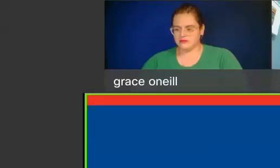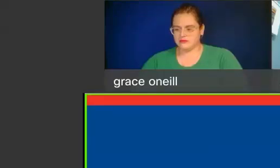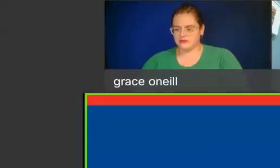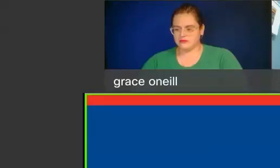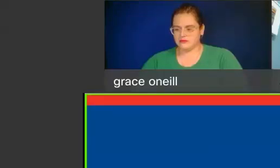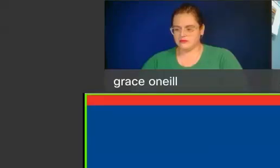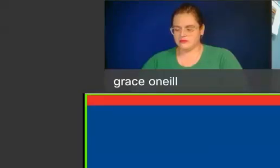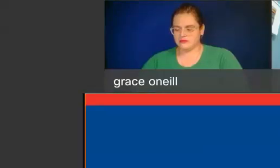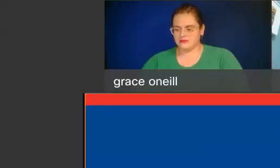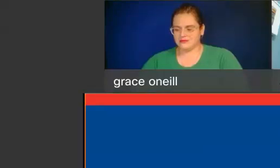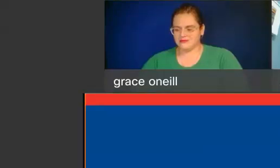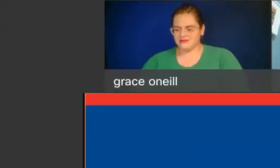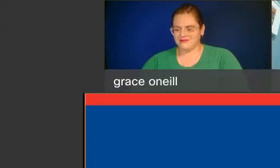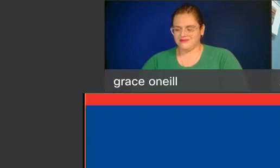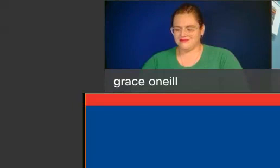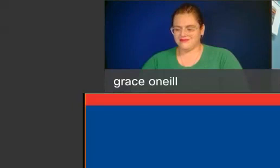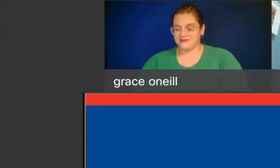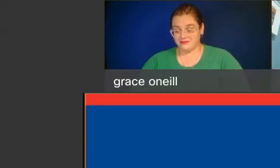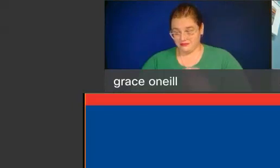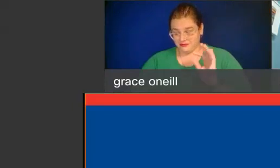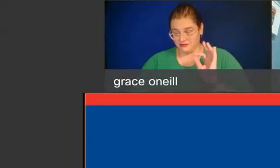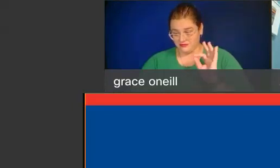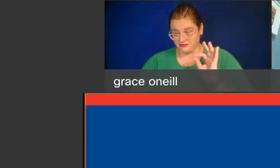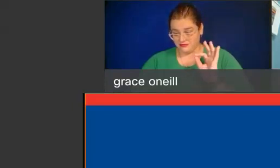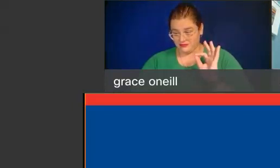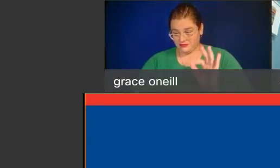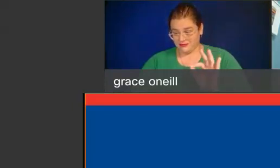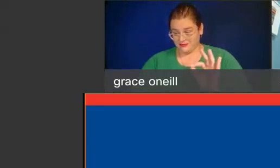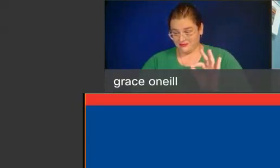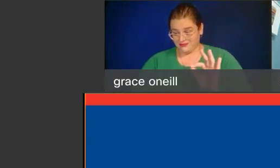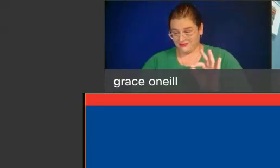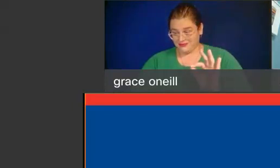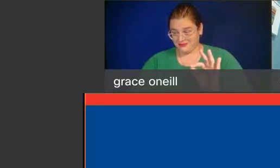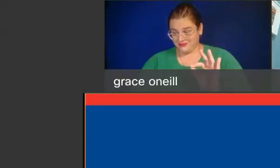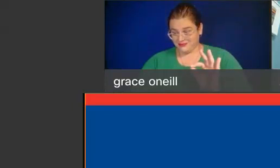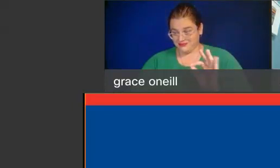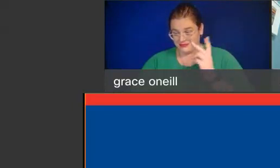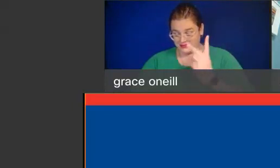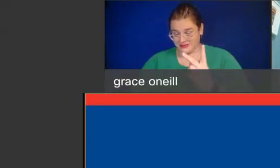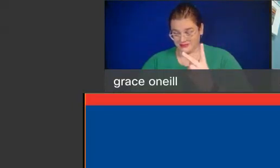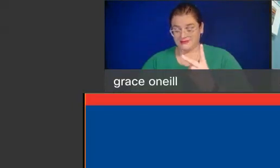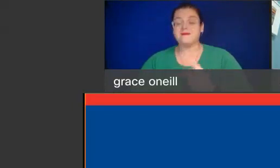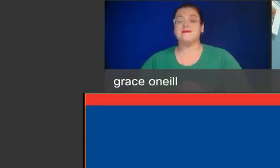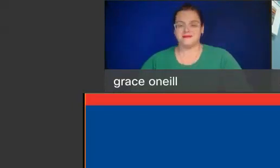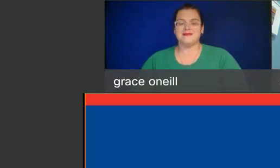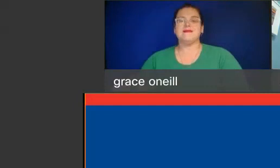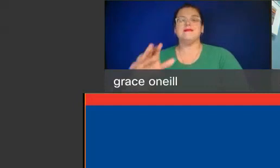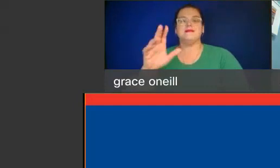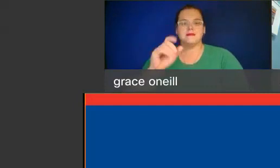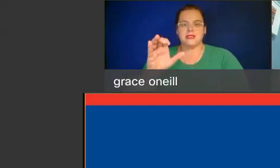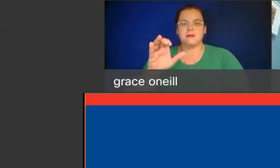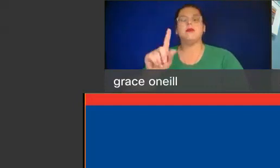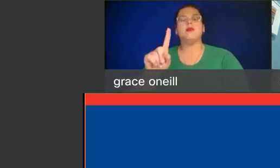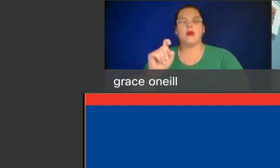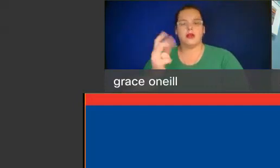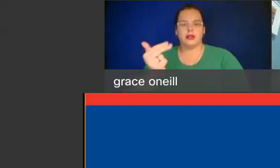Okay. So now you can see the spike in December, 113 people who tested positive.